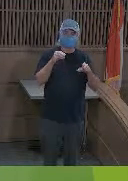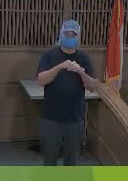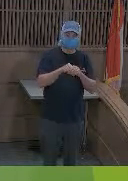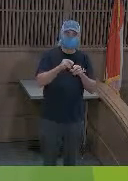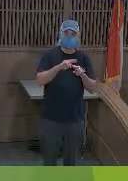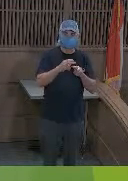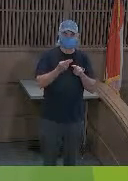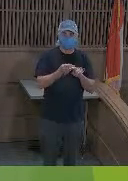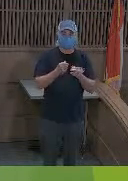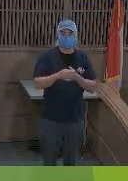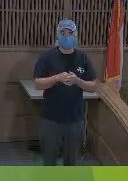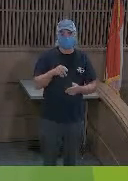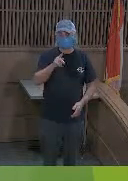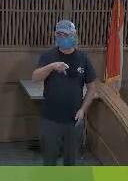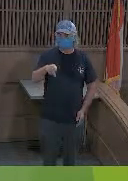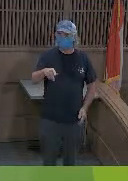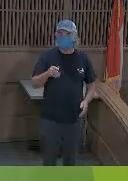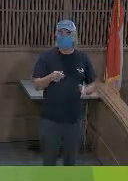Phoebe has been putting up a